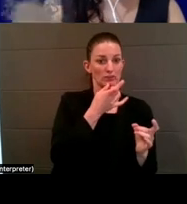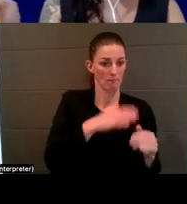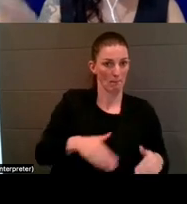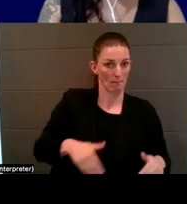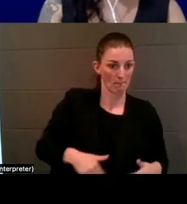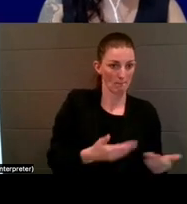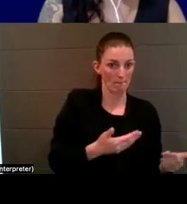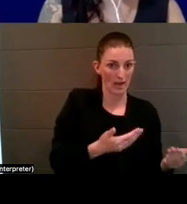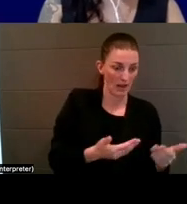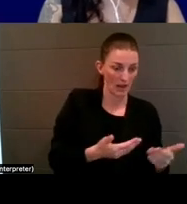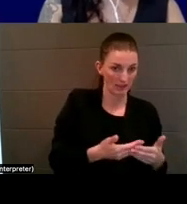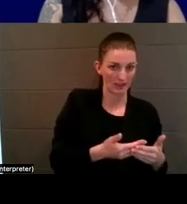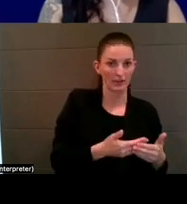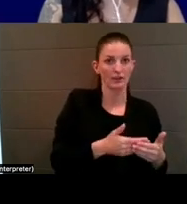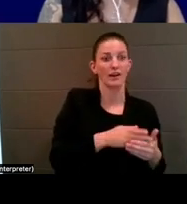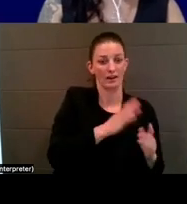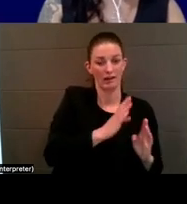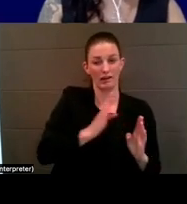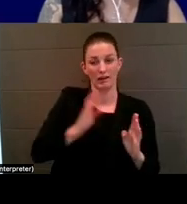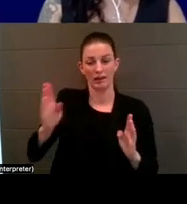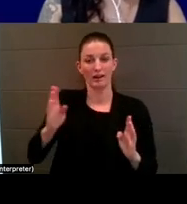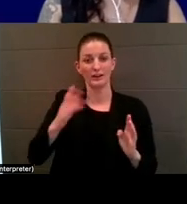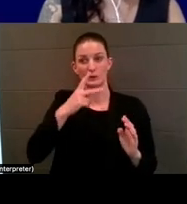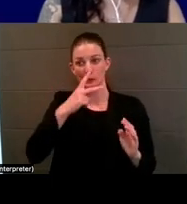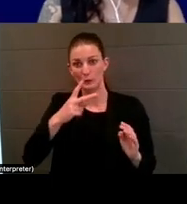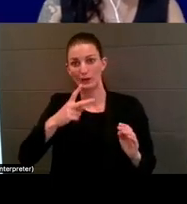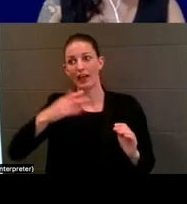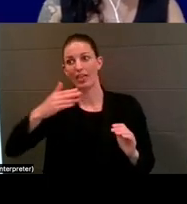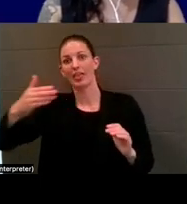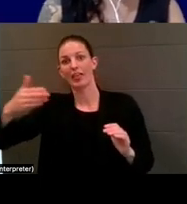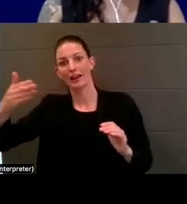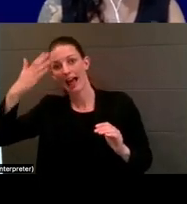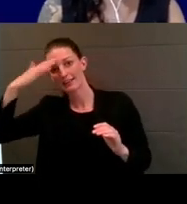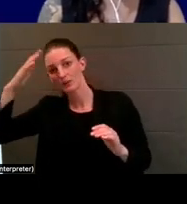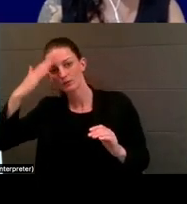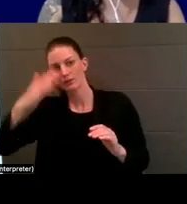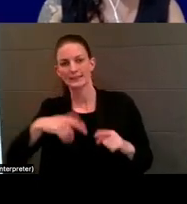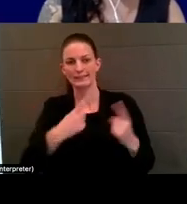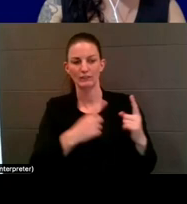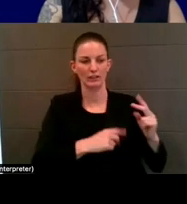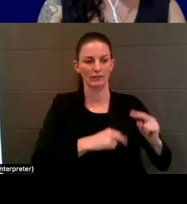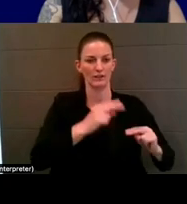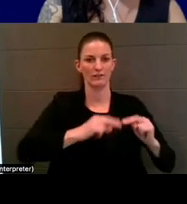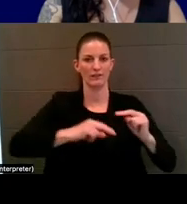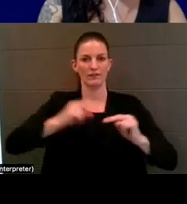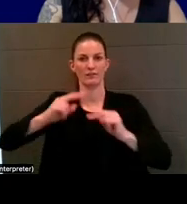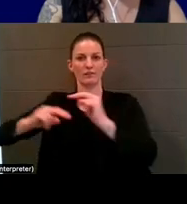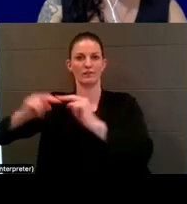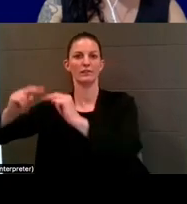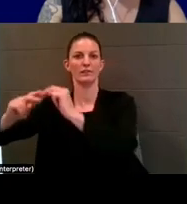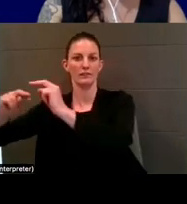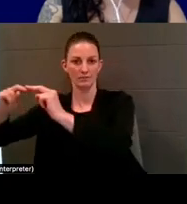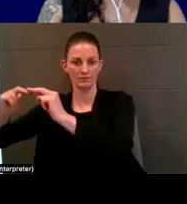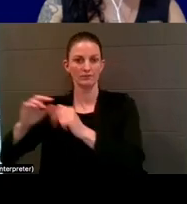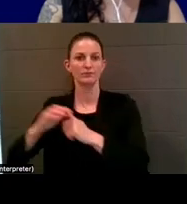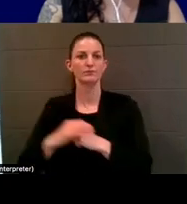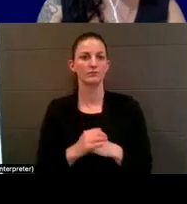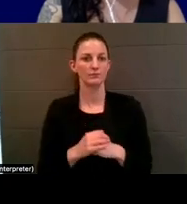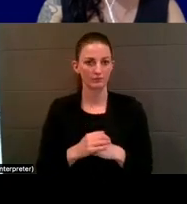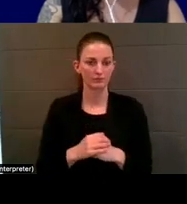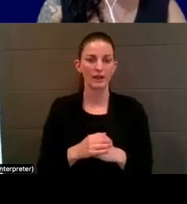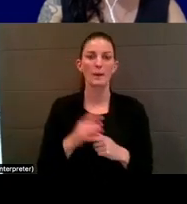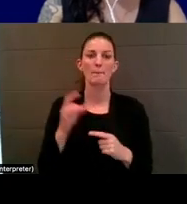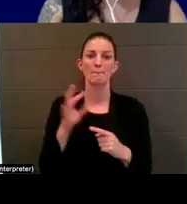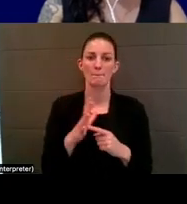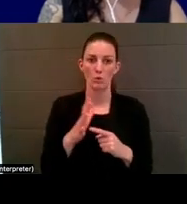every stage of their development and into adulthood, we know that the initial skill building will impact on later oral skill development